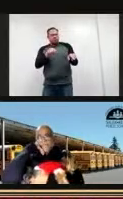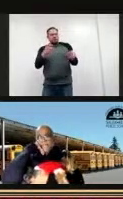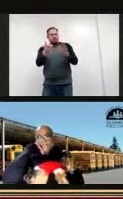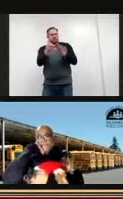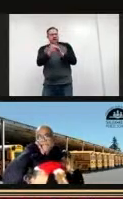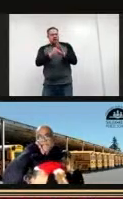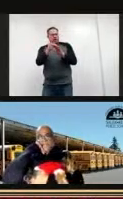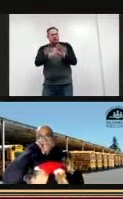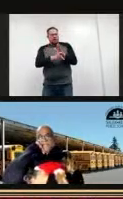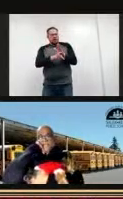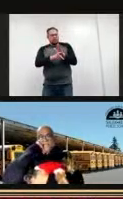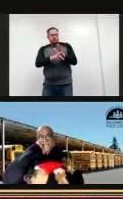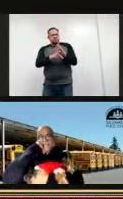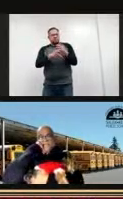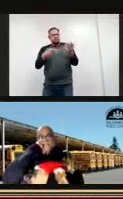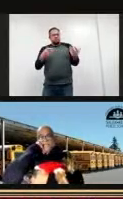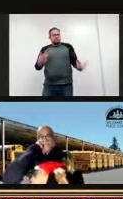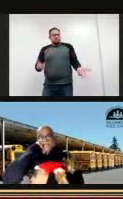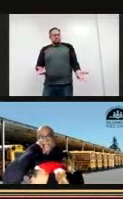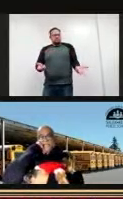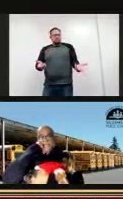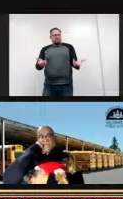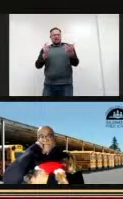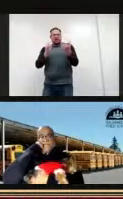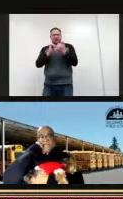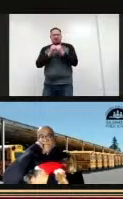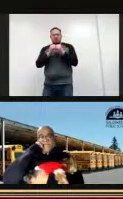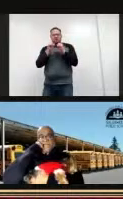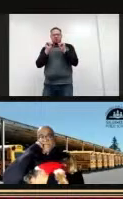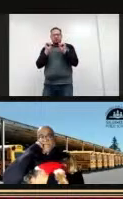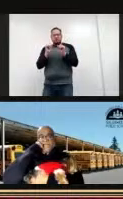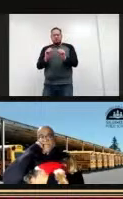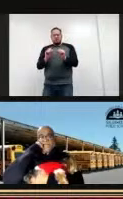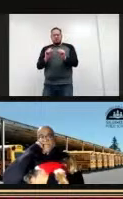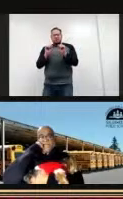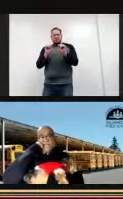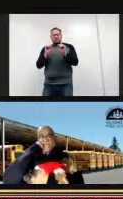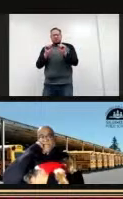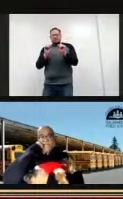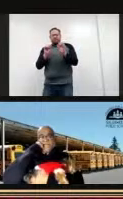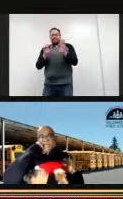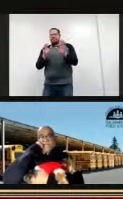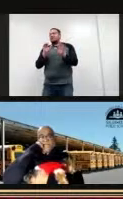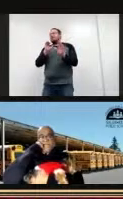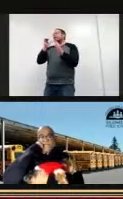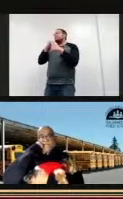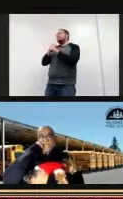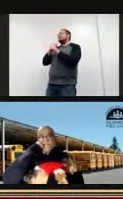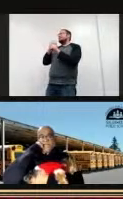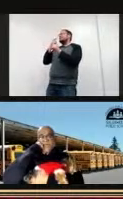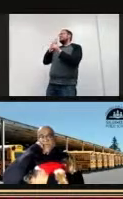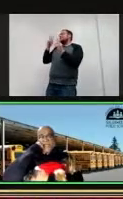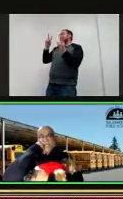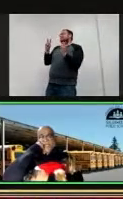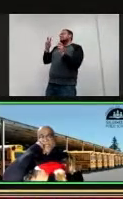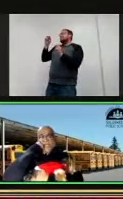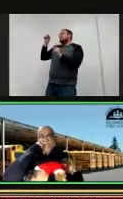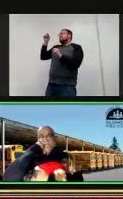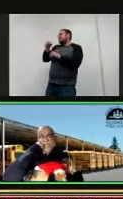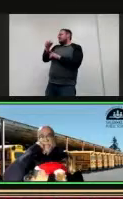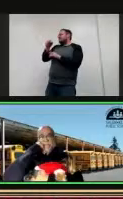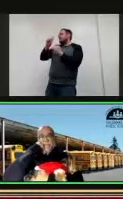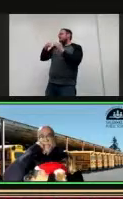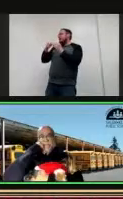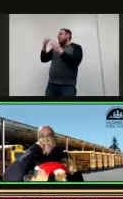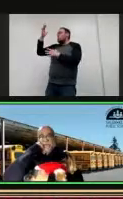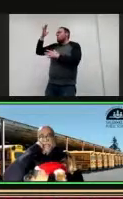can circle that. Right. We're not making statements, I think, in any of these about the